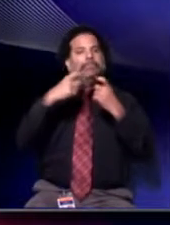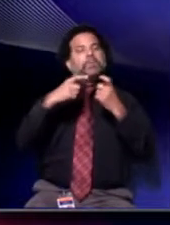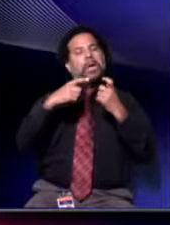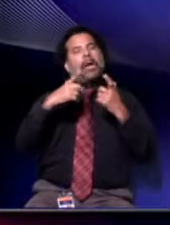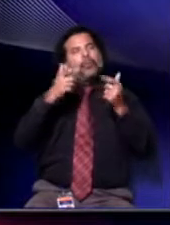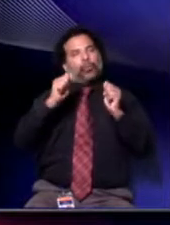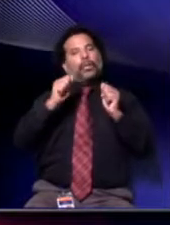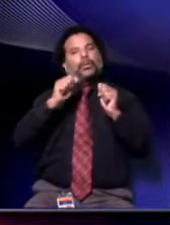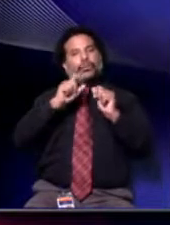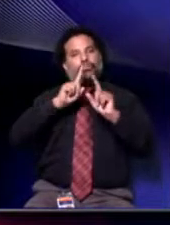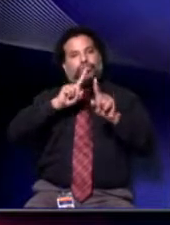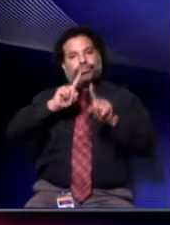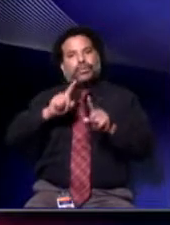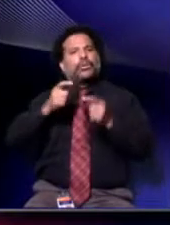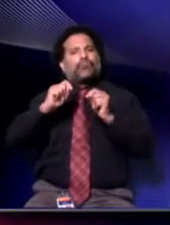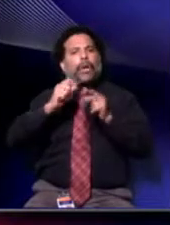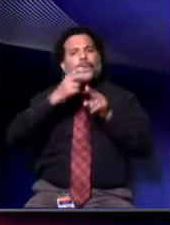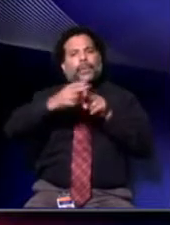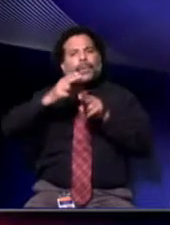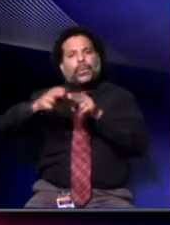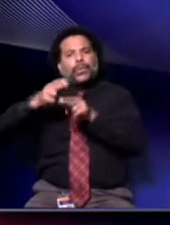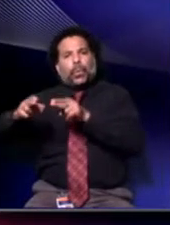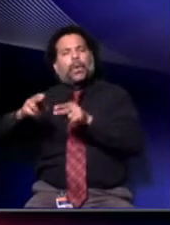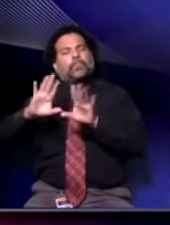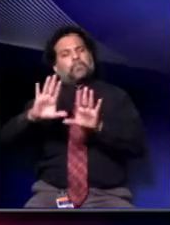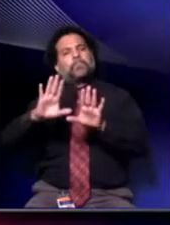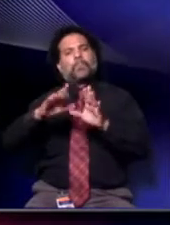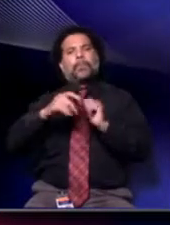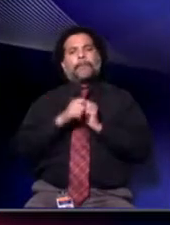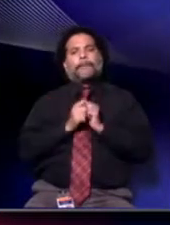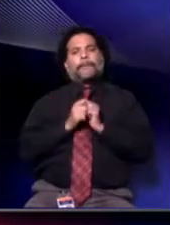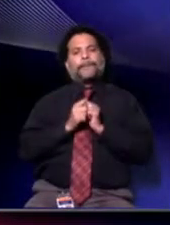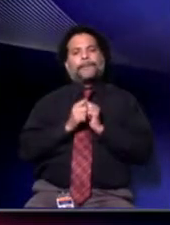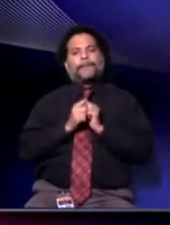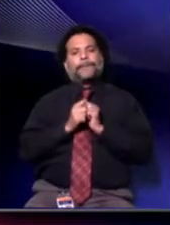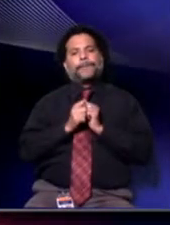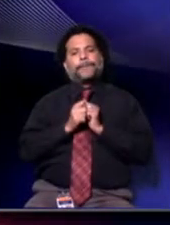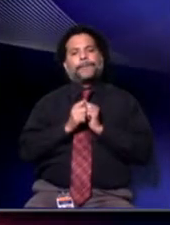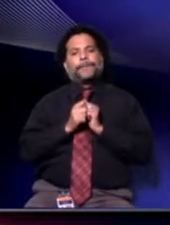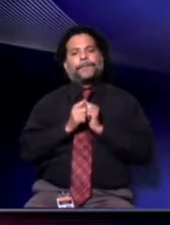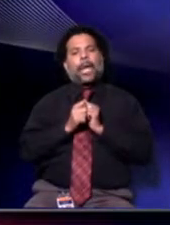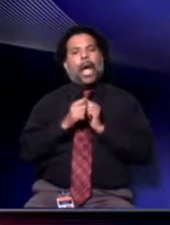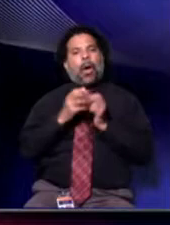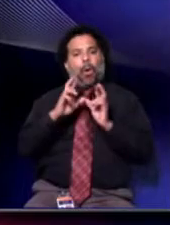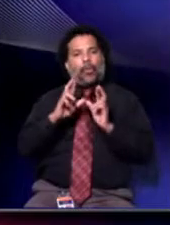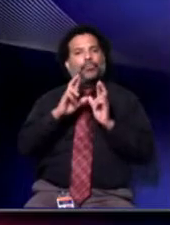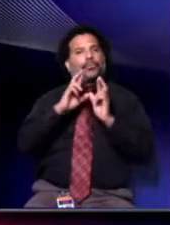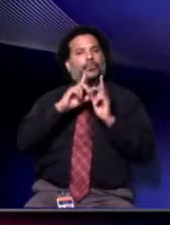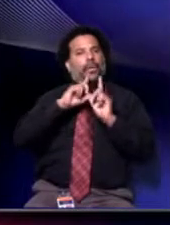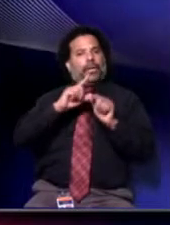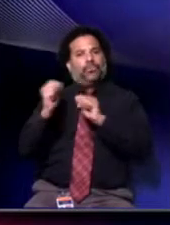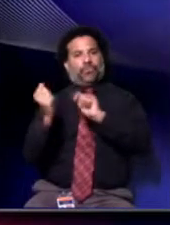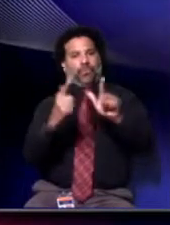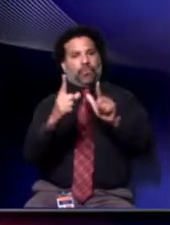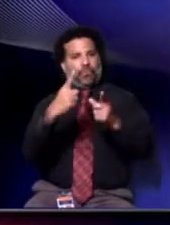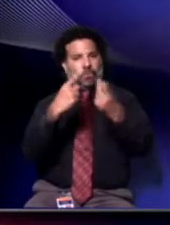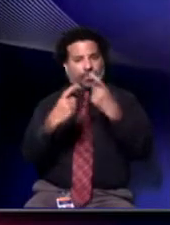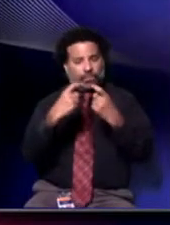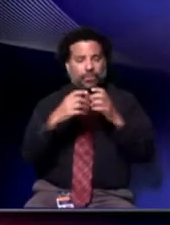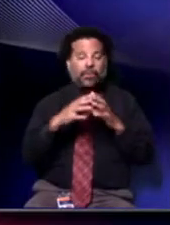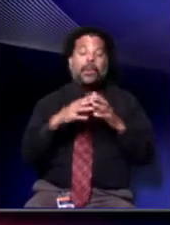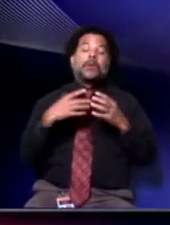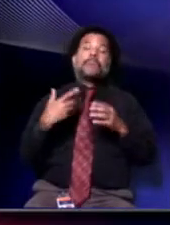the pace brisk and keep my presentation brief and address all of your concerns.